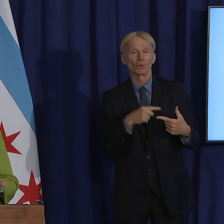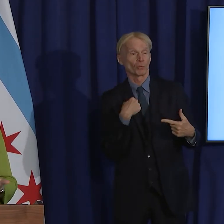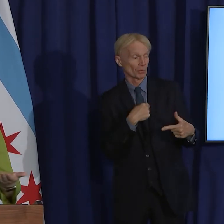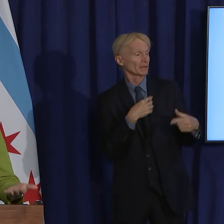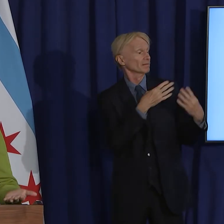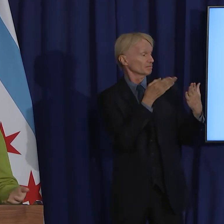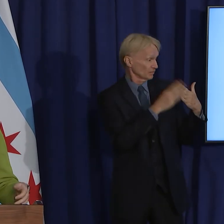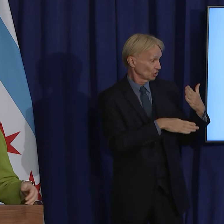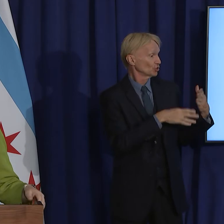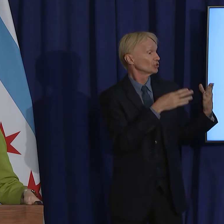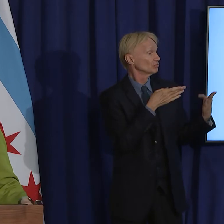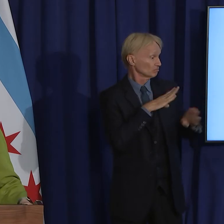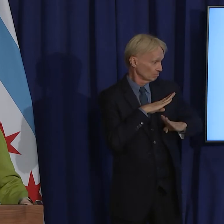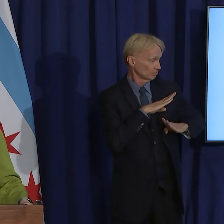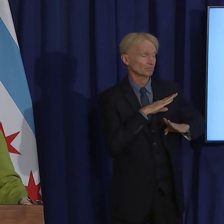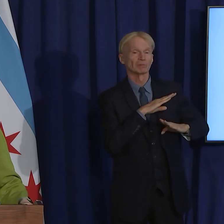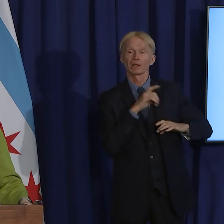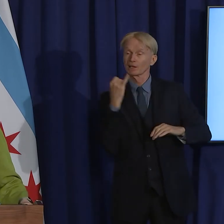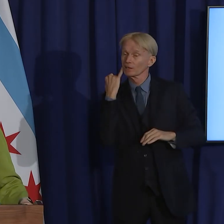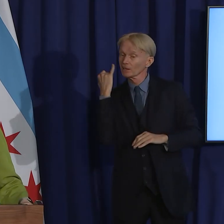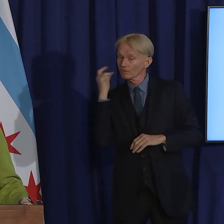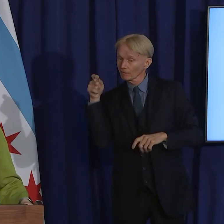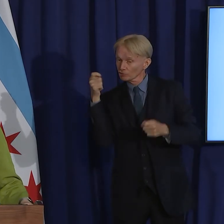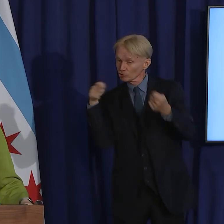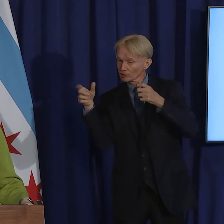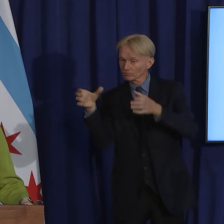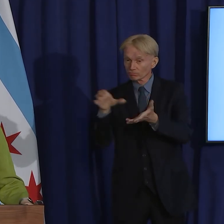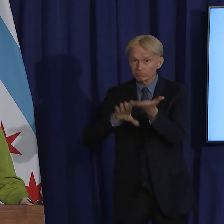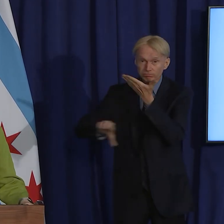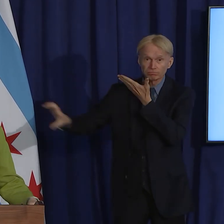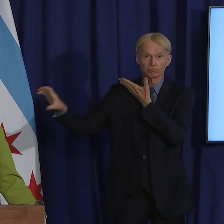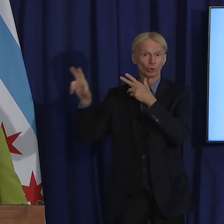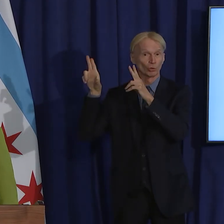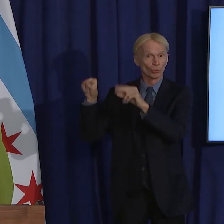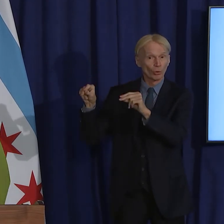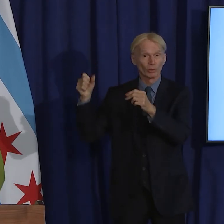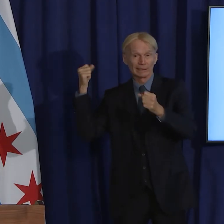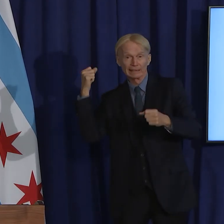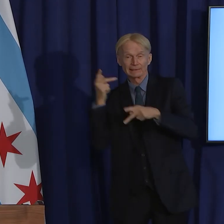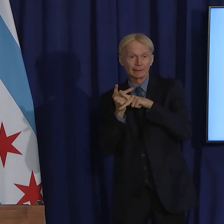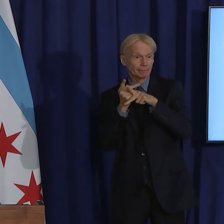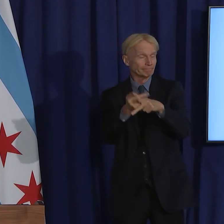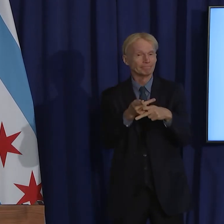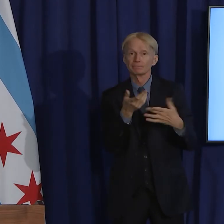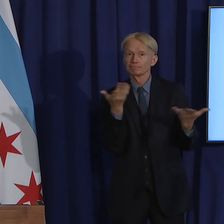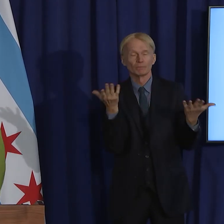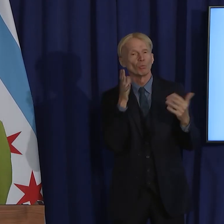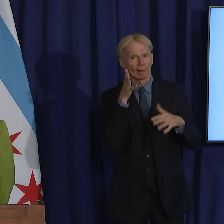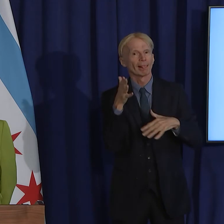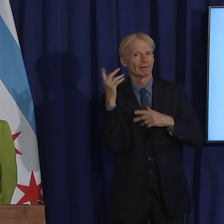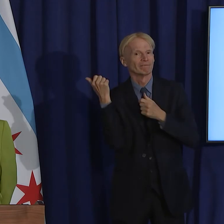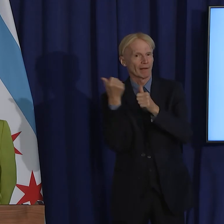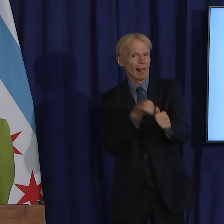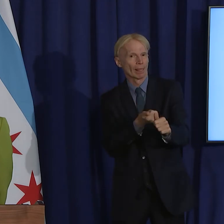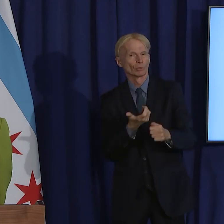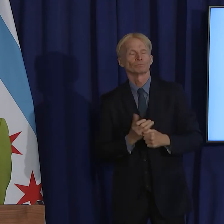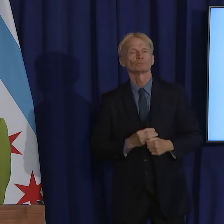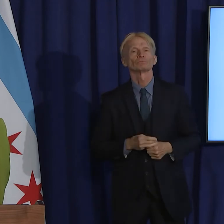about if there need to be changes with this vaccine moving forward, we will do that. My bigger concern is that I know that a lot